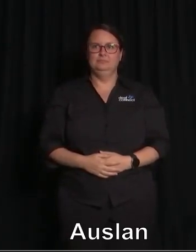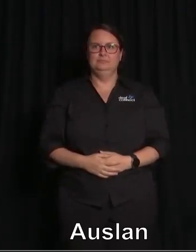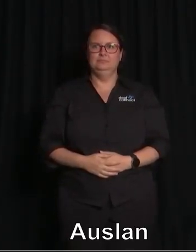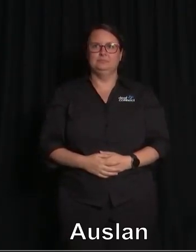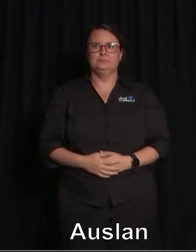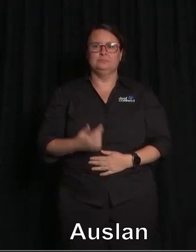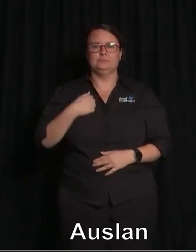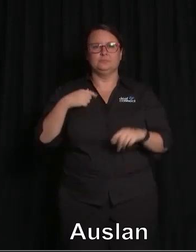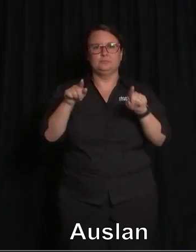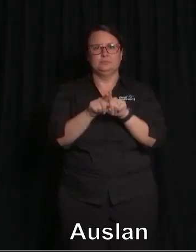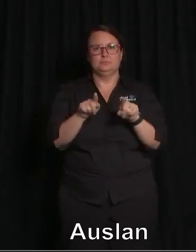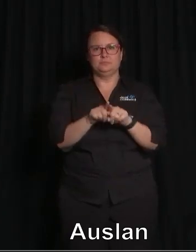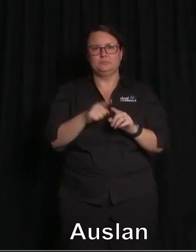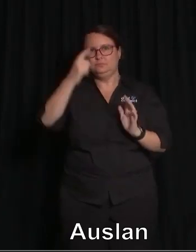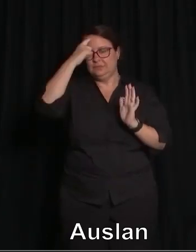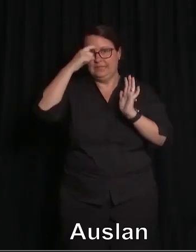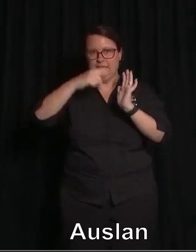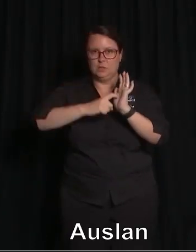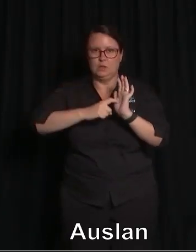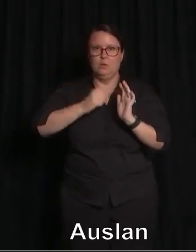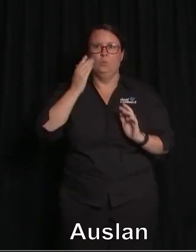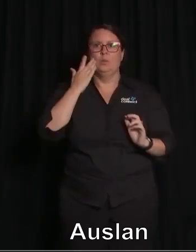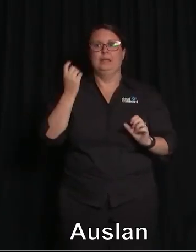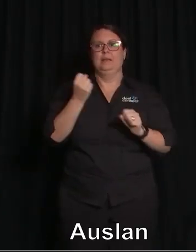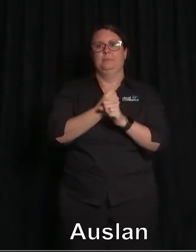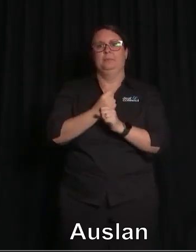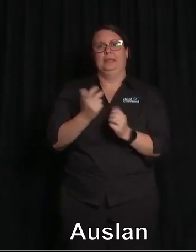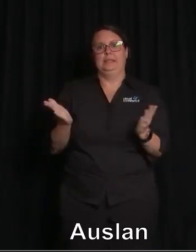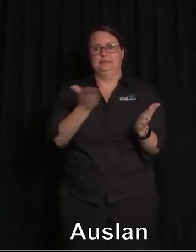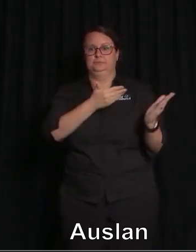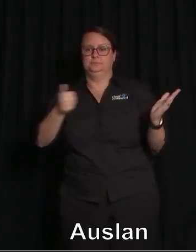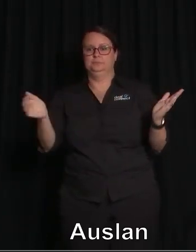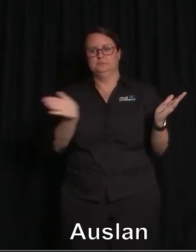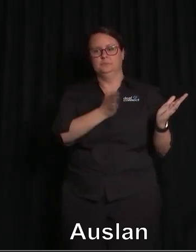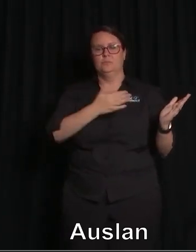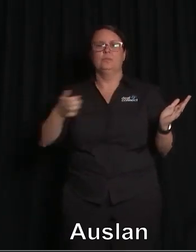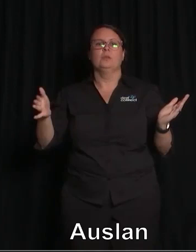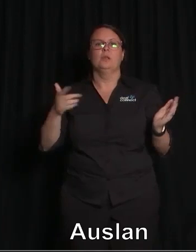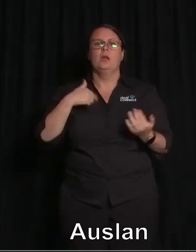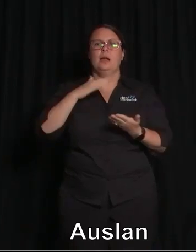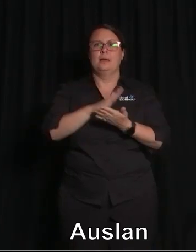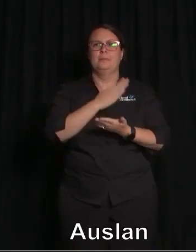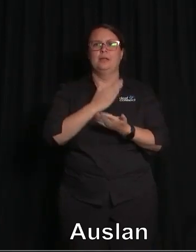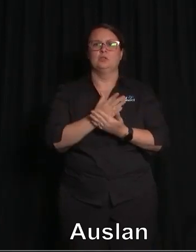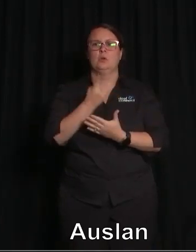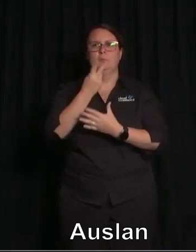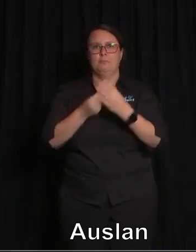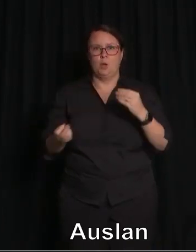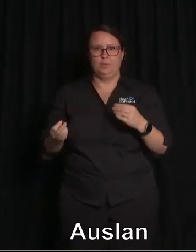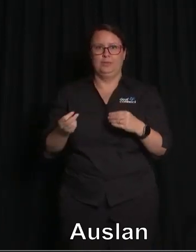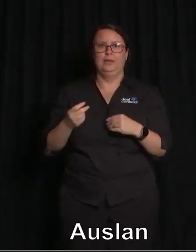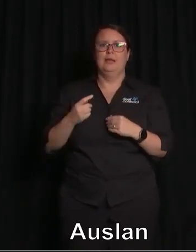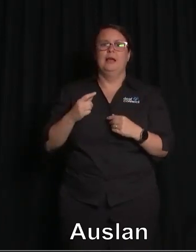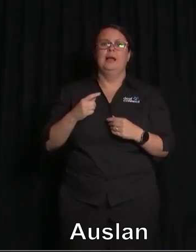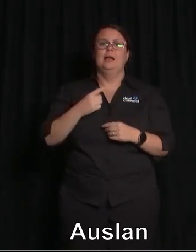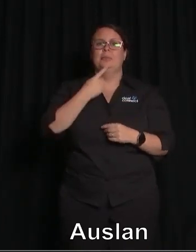I also just would like to acknowledge that when creating this as well, I ensured that both the message stick, which